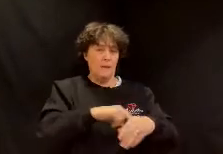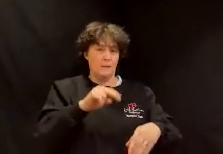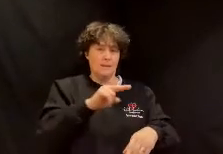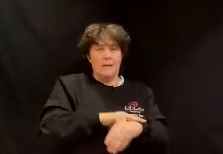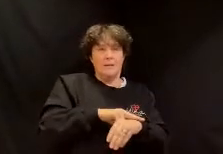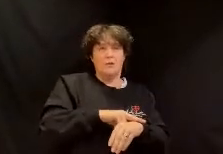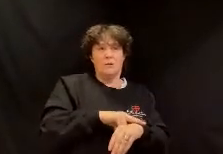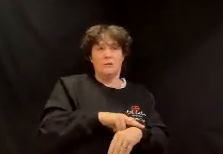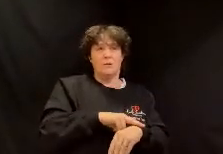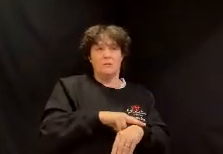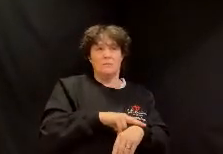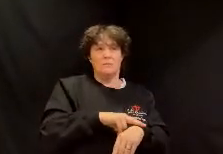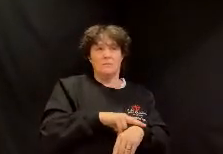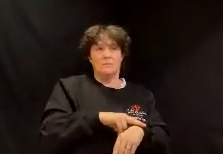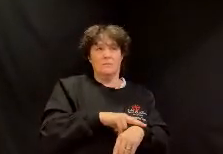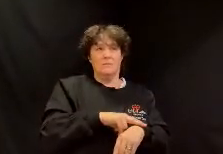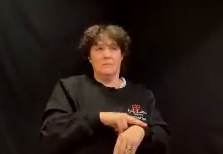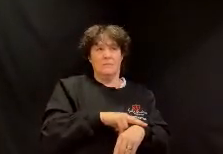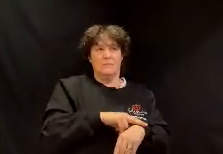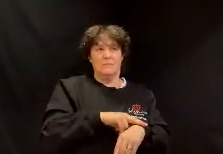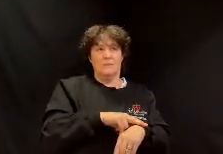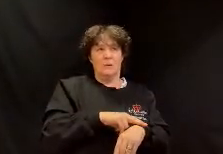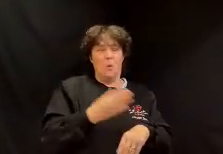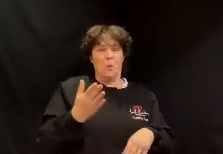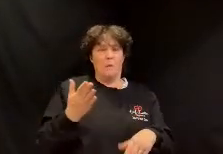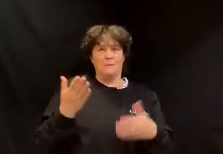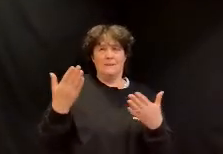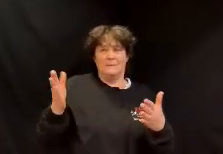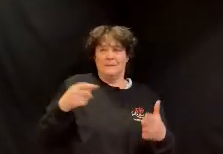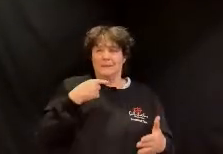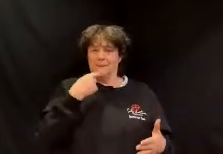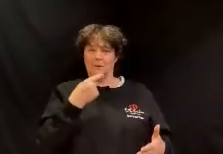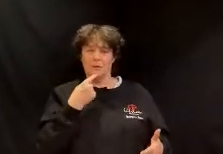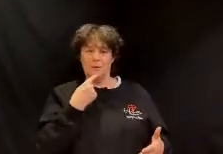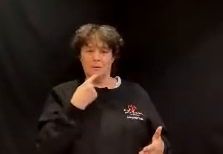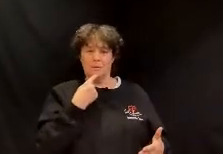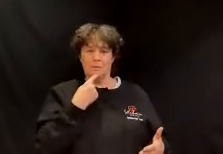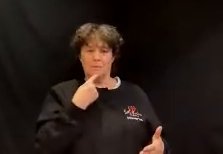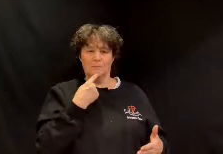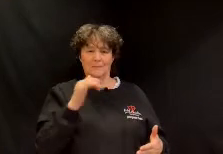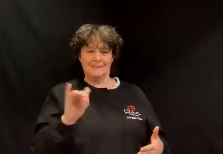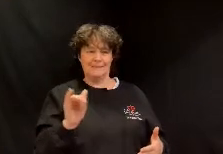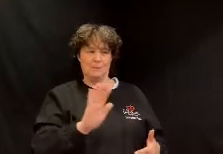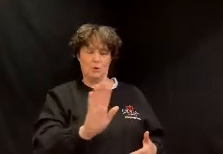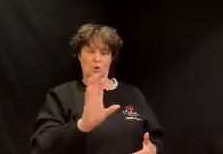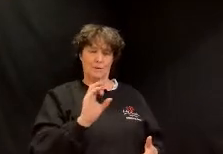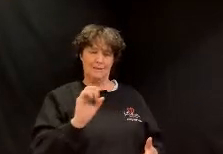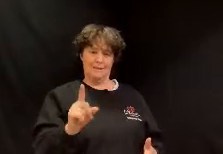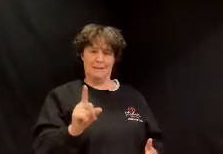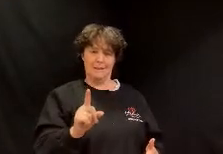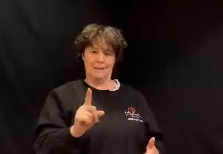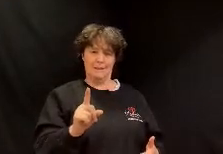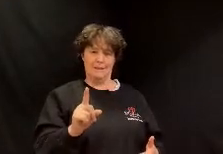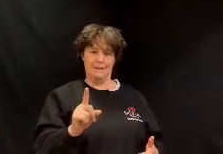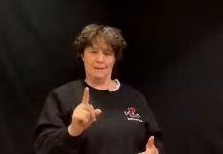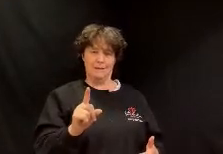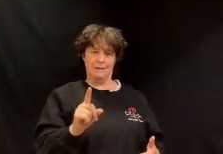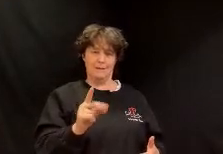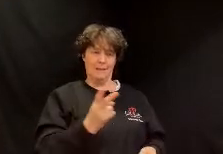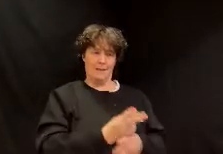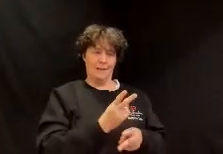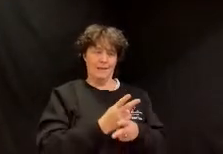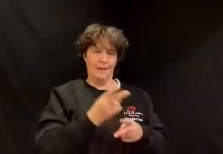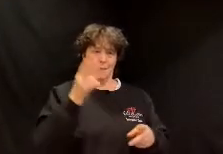what? According to what was spoken. So shall your seed be. He kept his